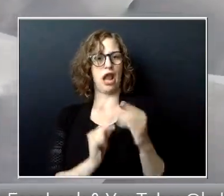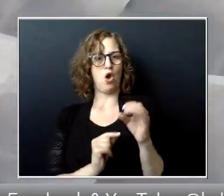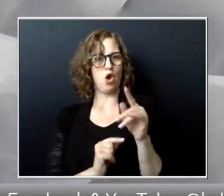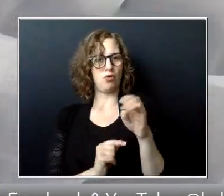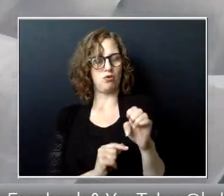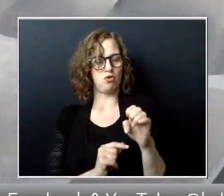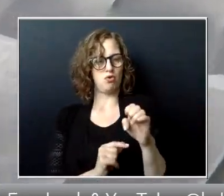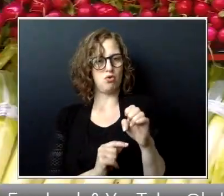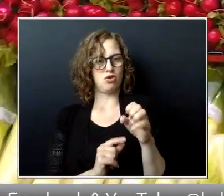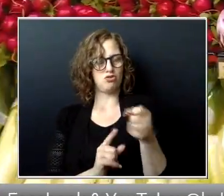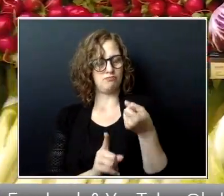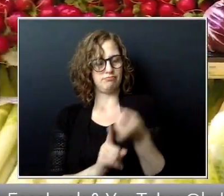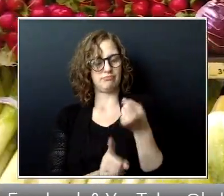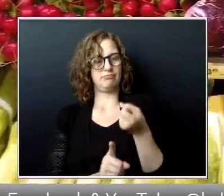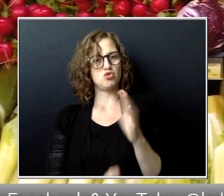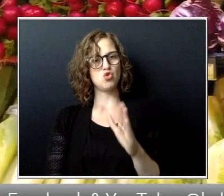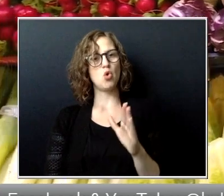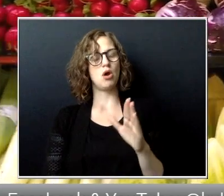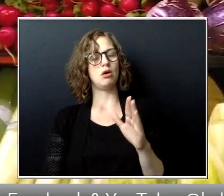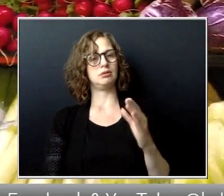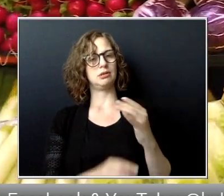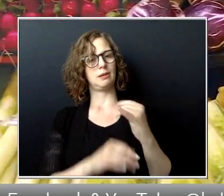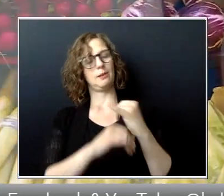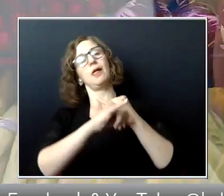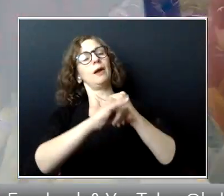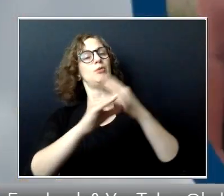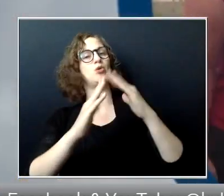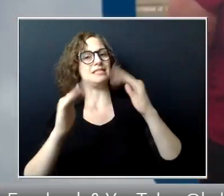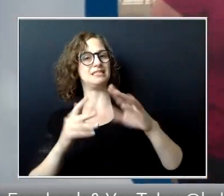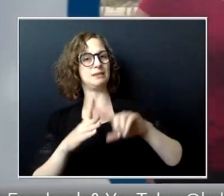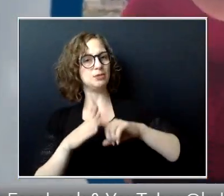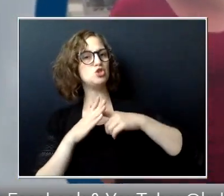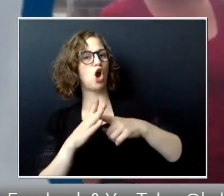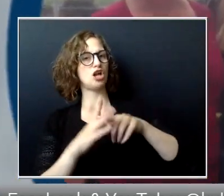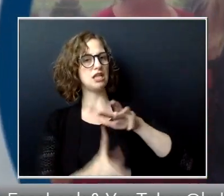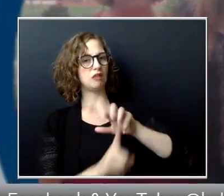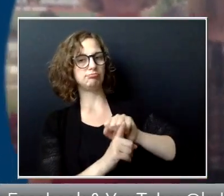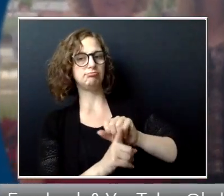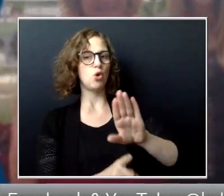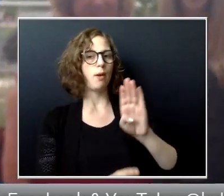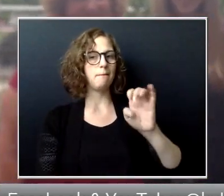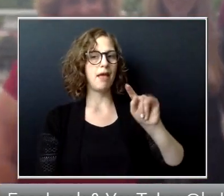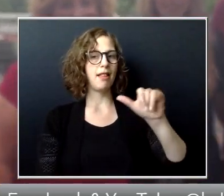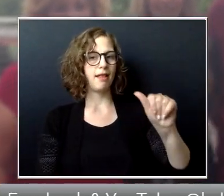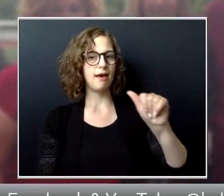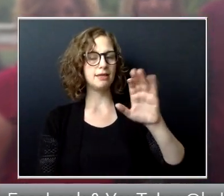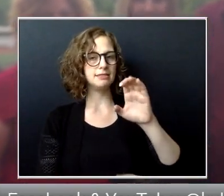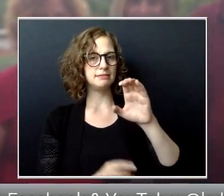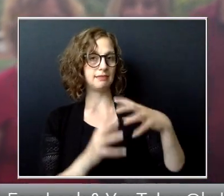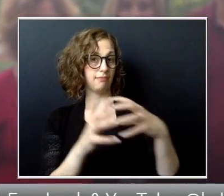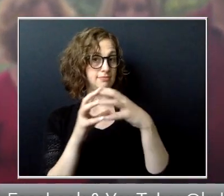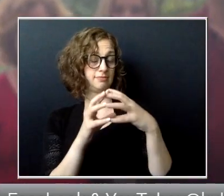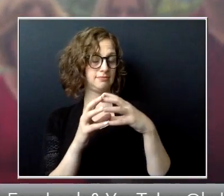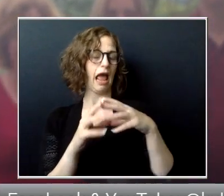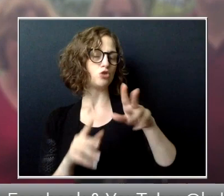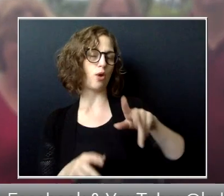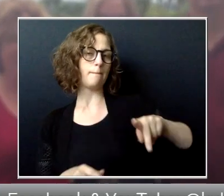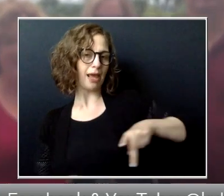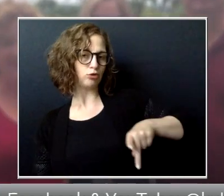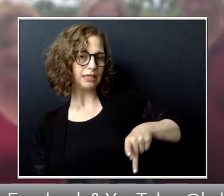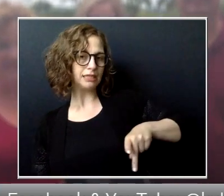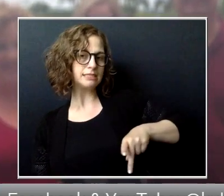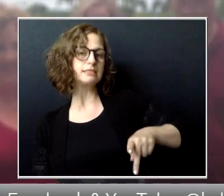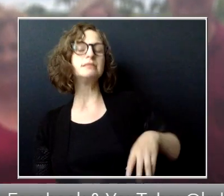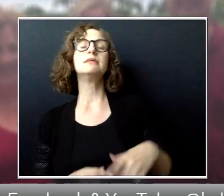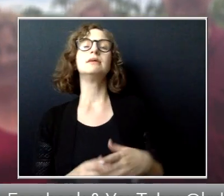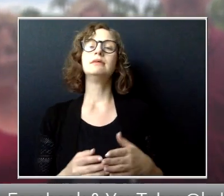immune system on to attacking your beta cells in your pancreas. No matter the cause, her message to her patients is what her